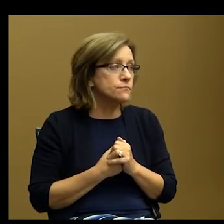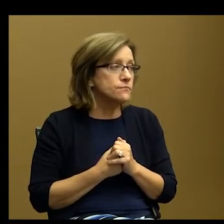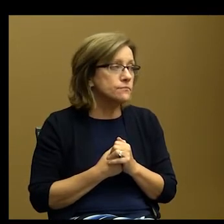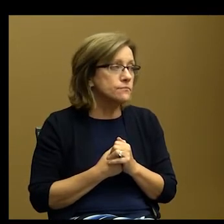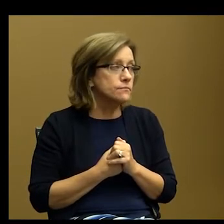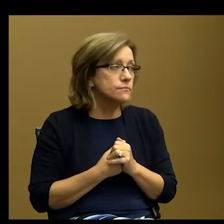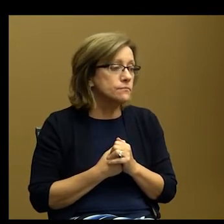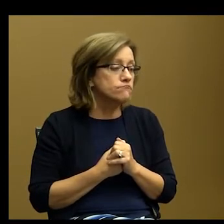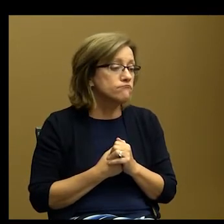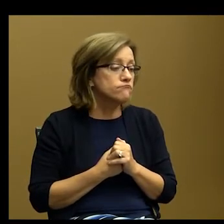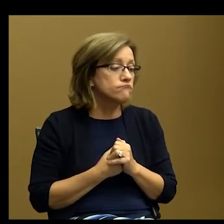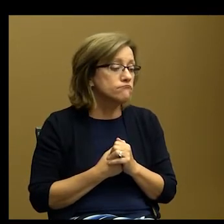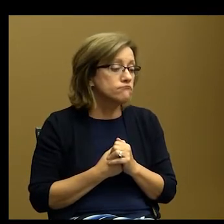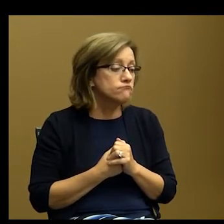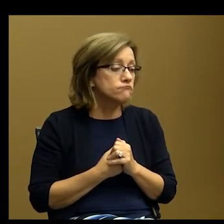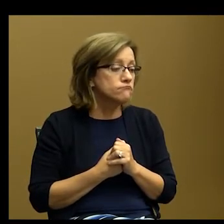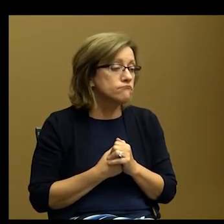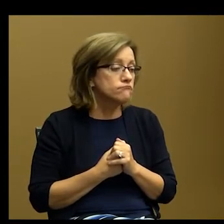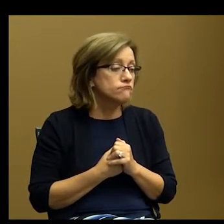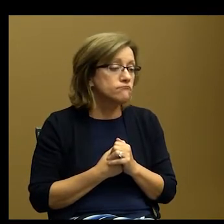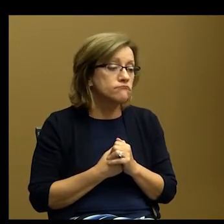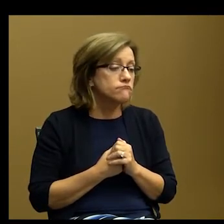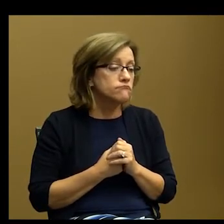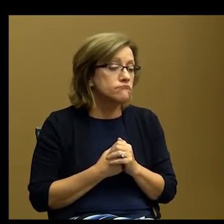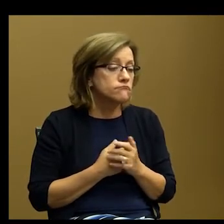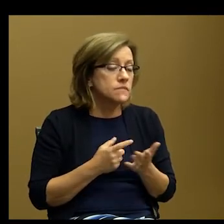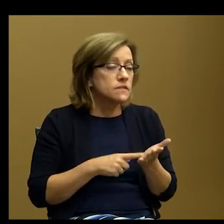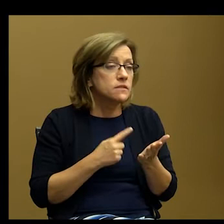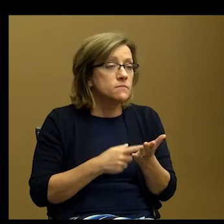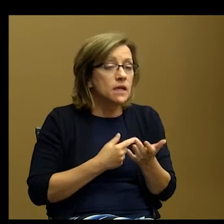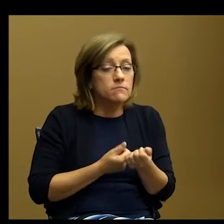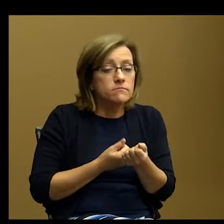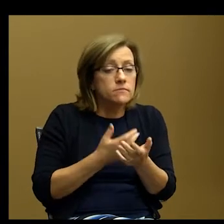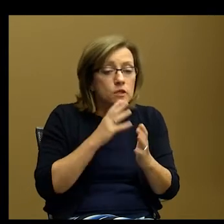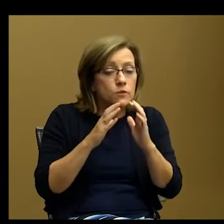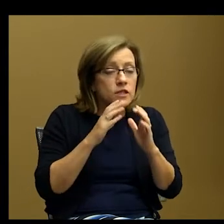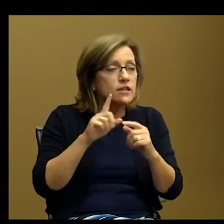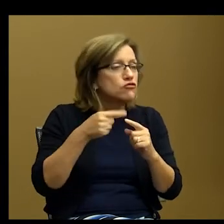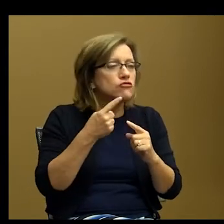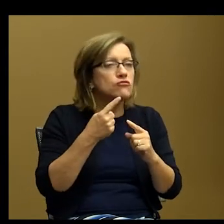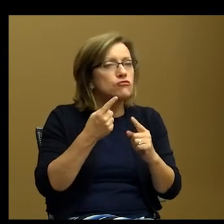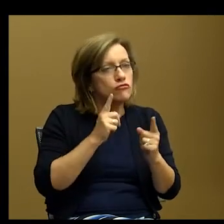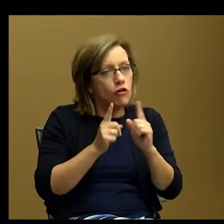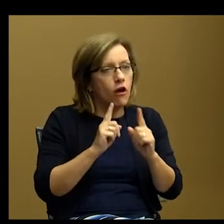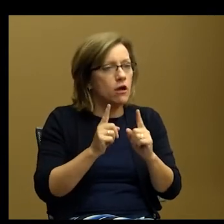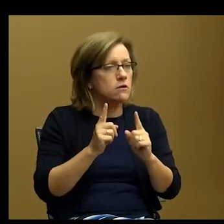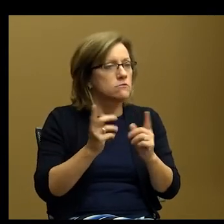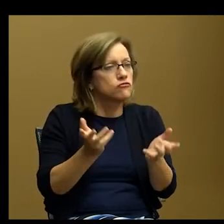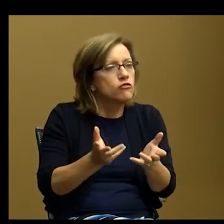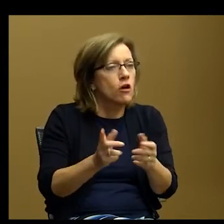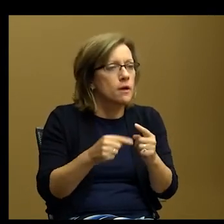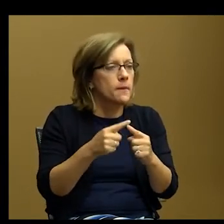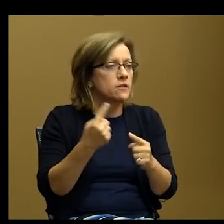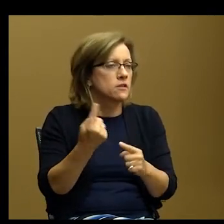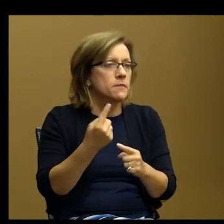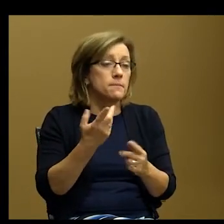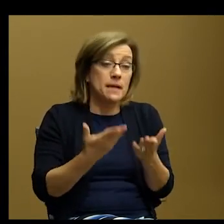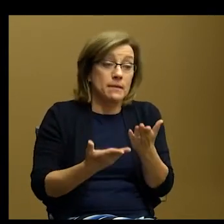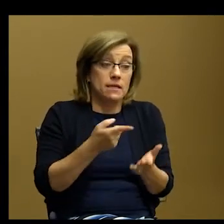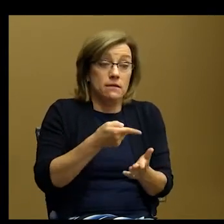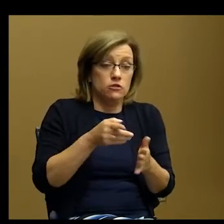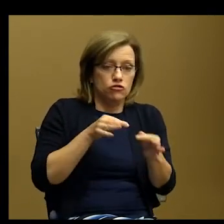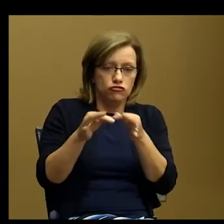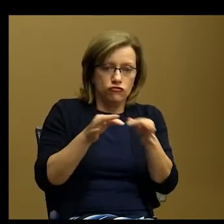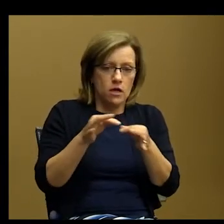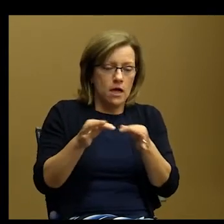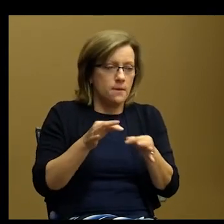sometimes they communicate to just to talk about something, to maybe even describe, you